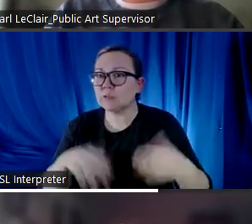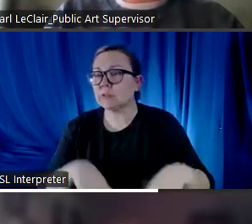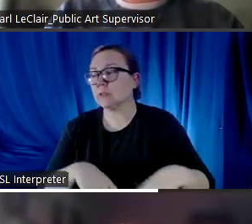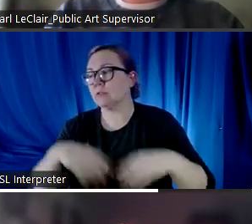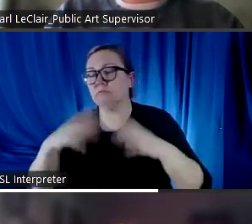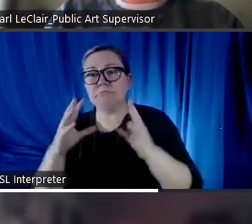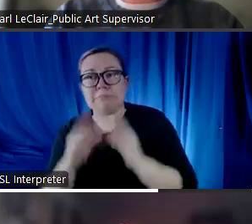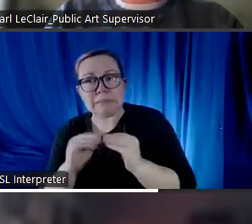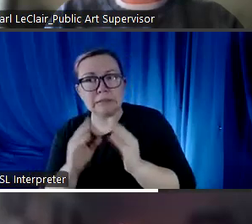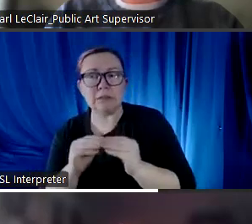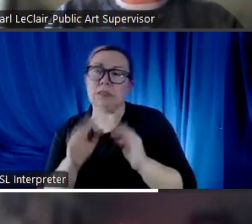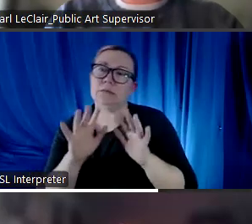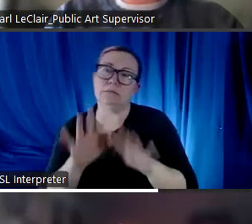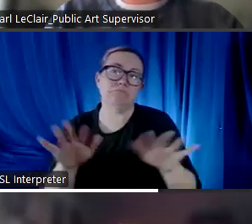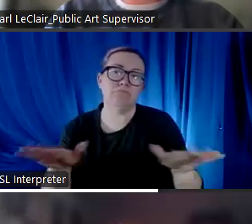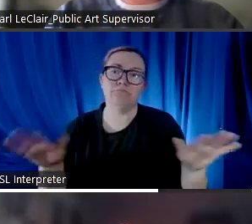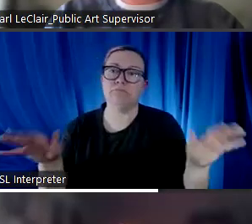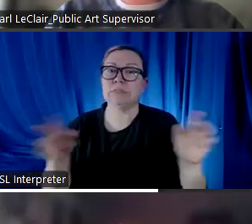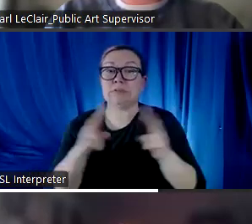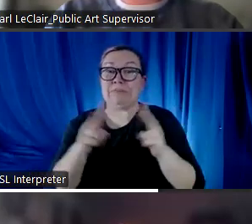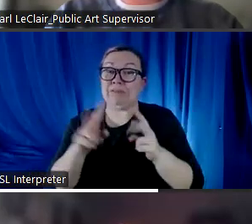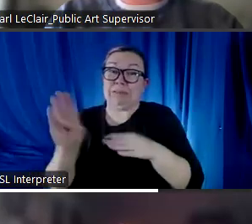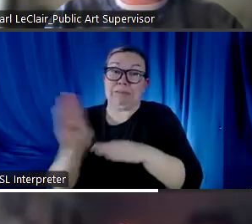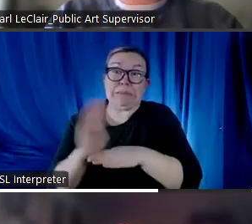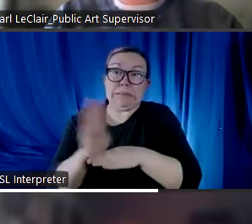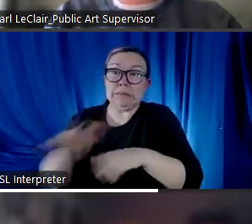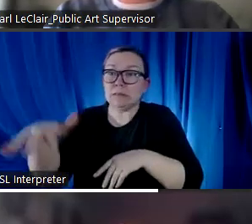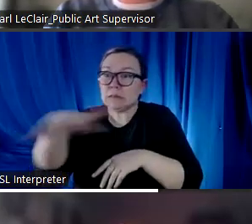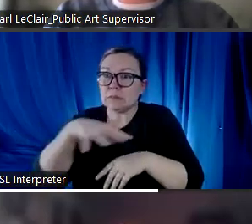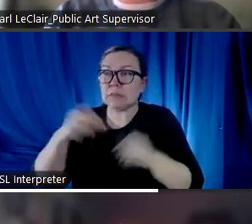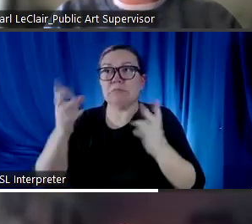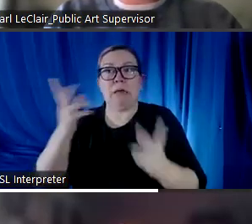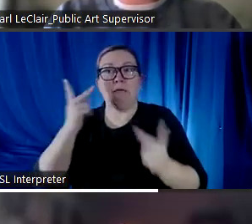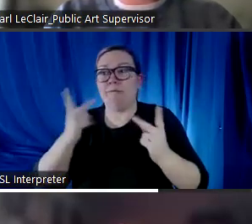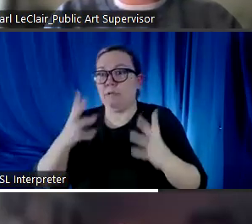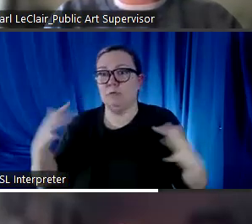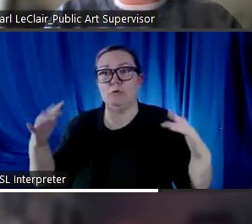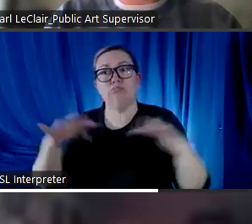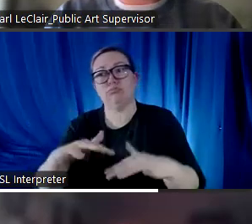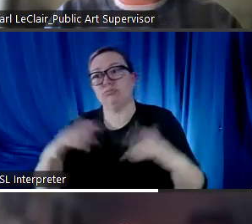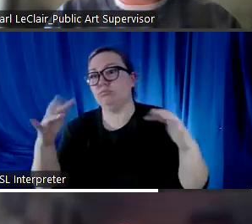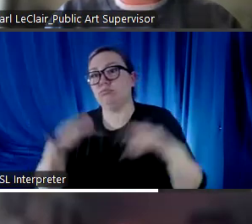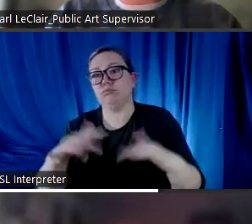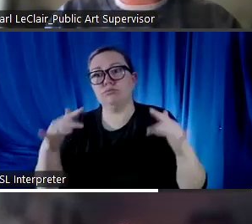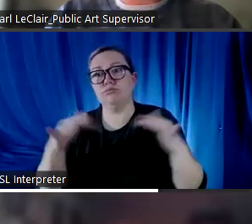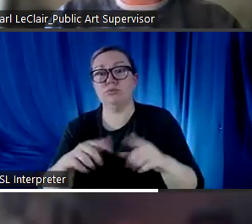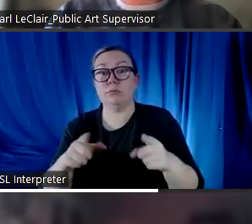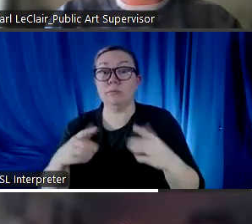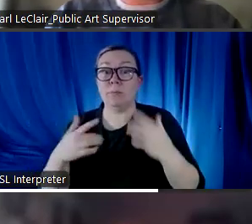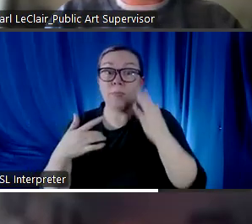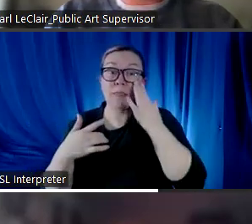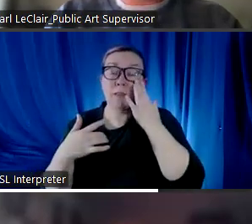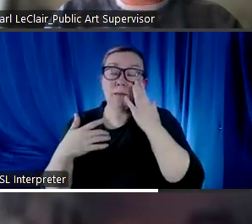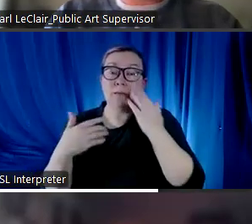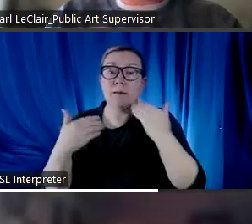So it's a super active space, lots of visitors. They actually have a growing, in addition